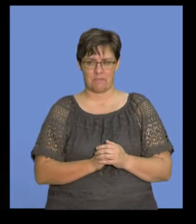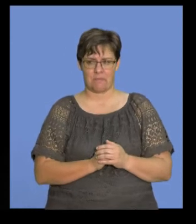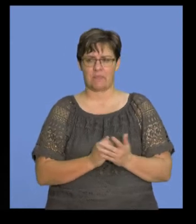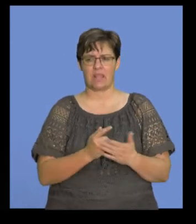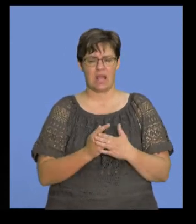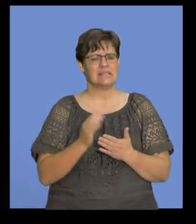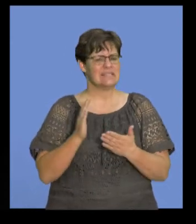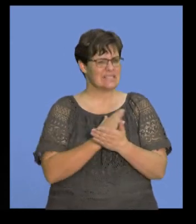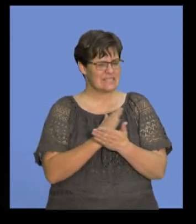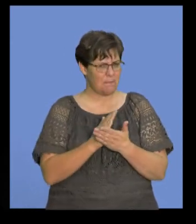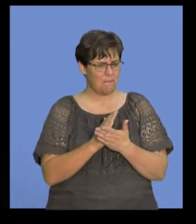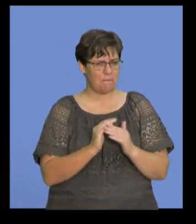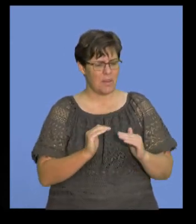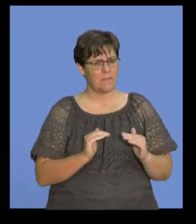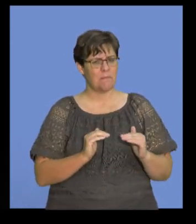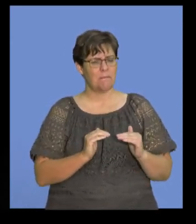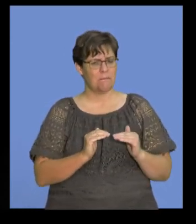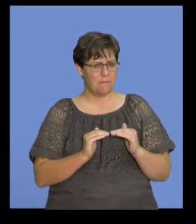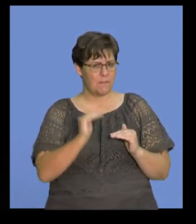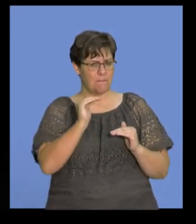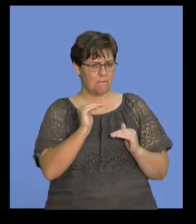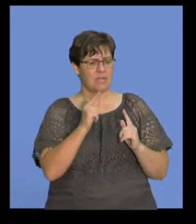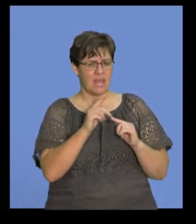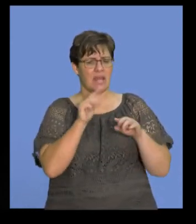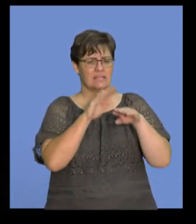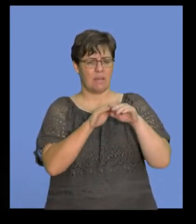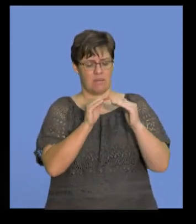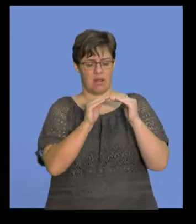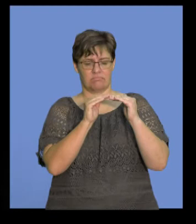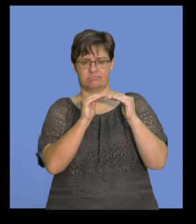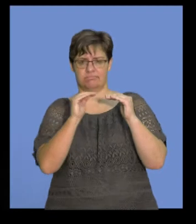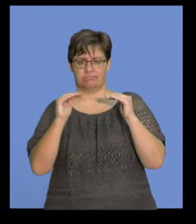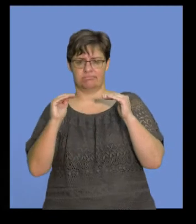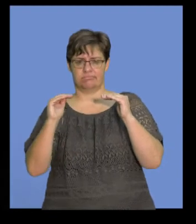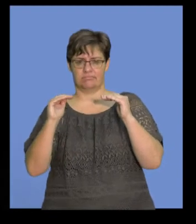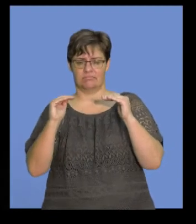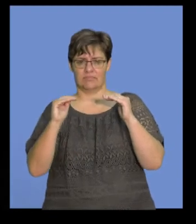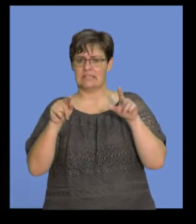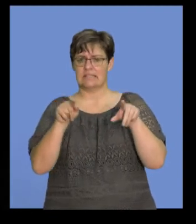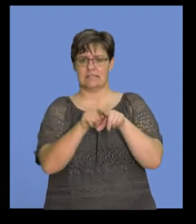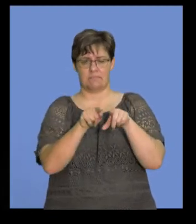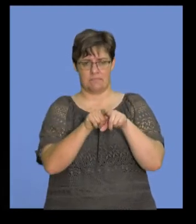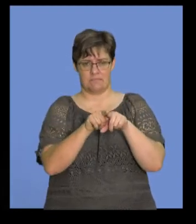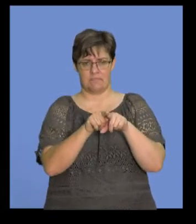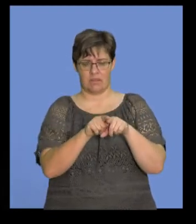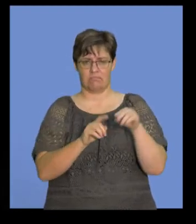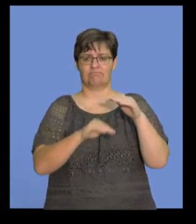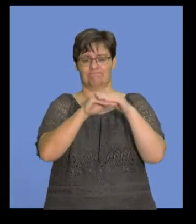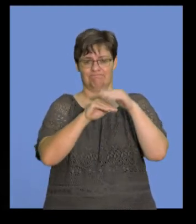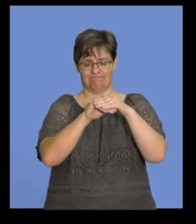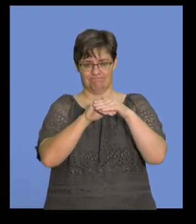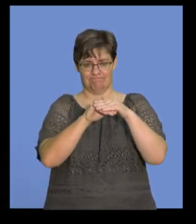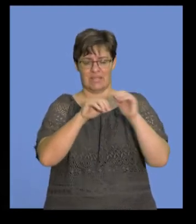seeing a graph where there is some increase for a bit, and then it gets to a point in time where the rate of the